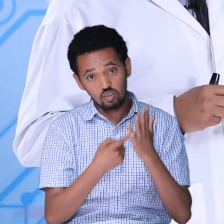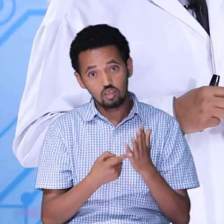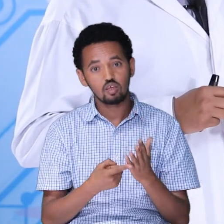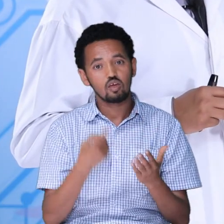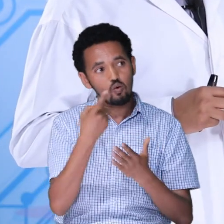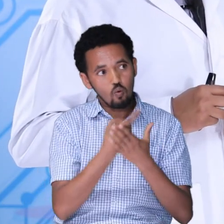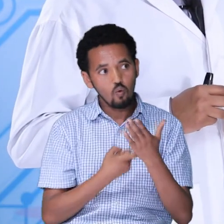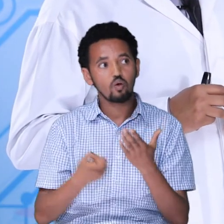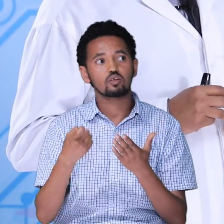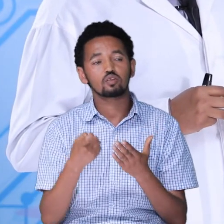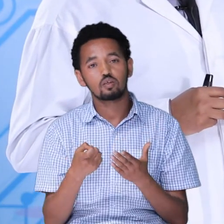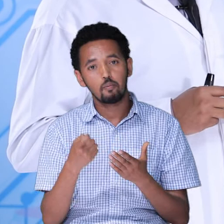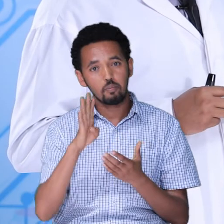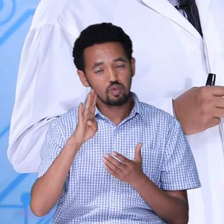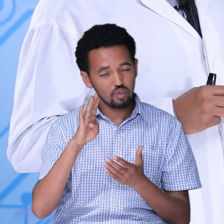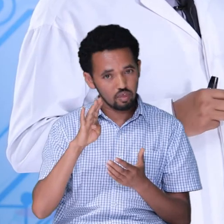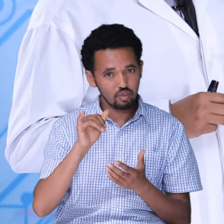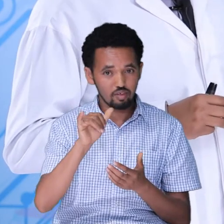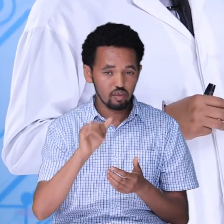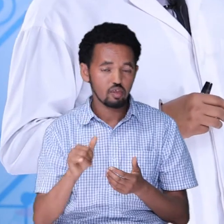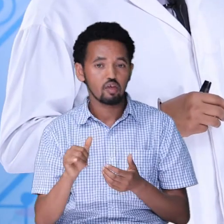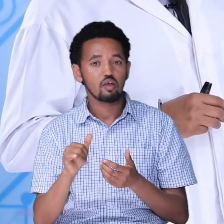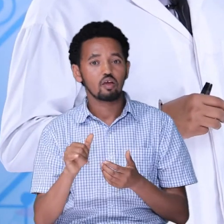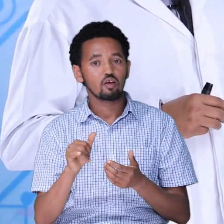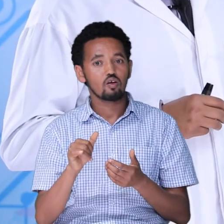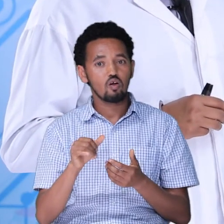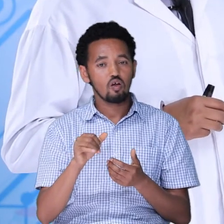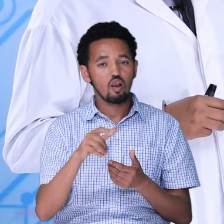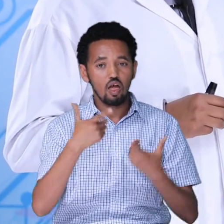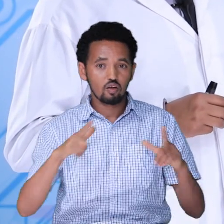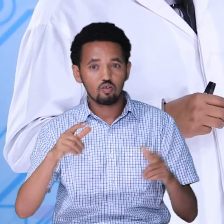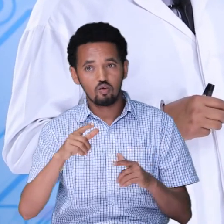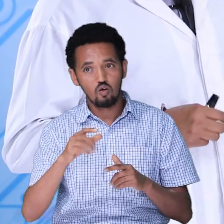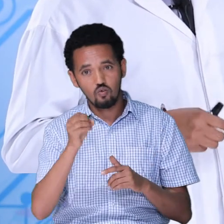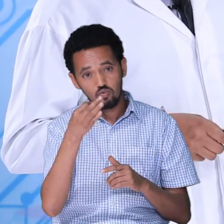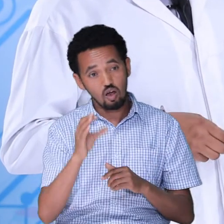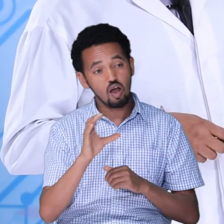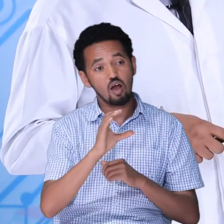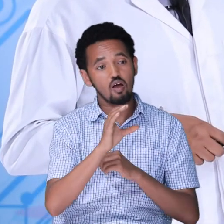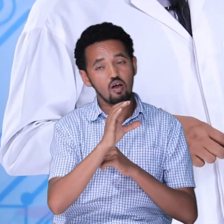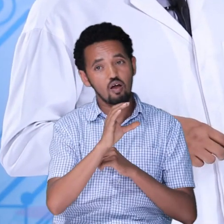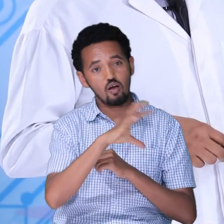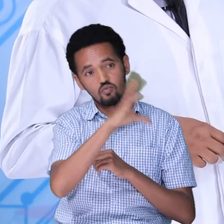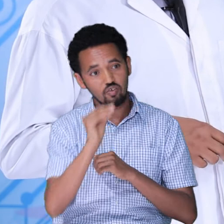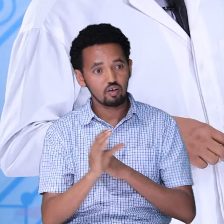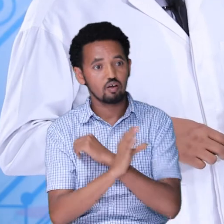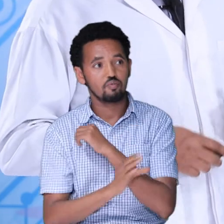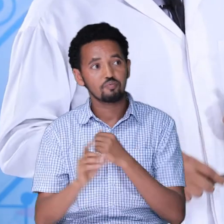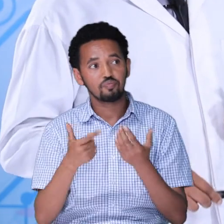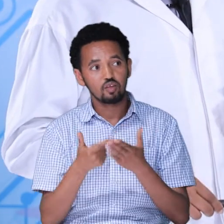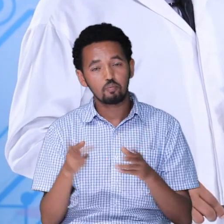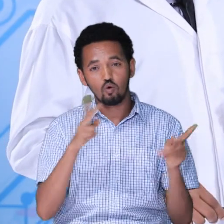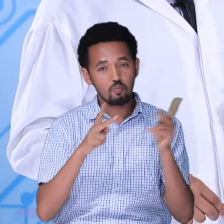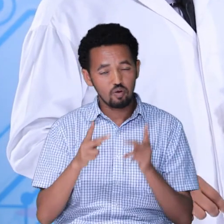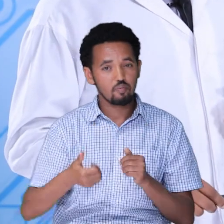the ethnic problem of Africa? The last question, mention the major economic and social problem